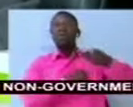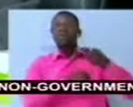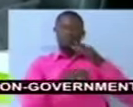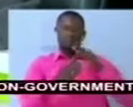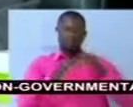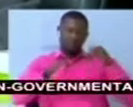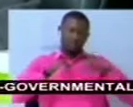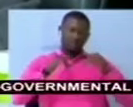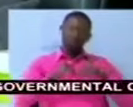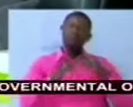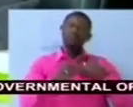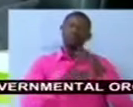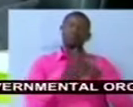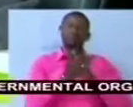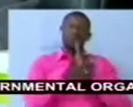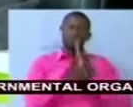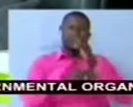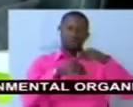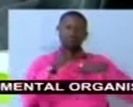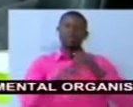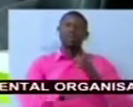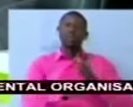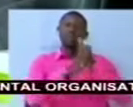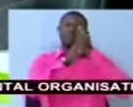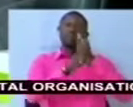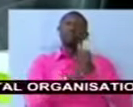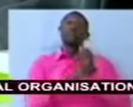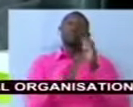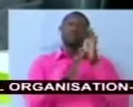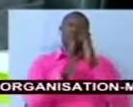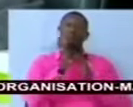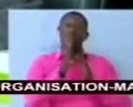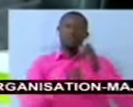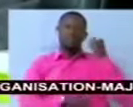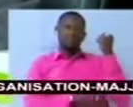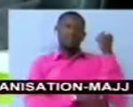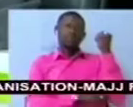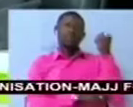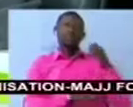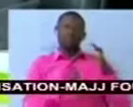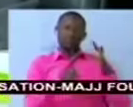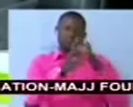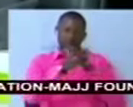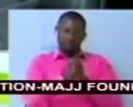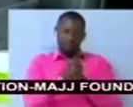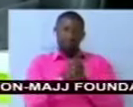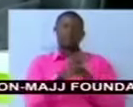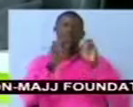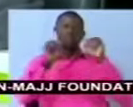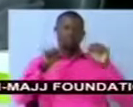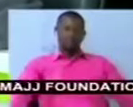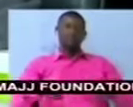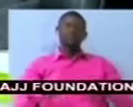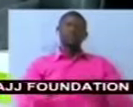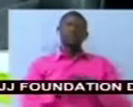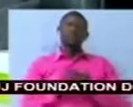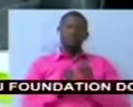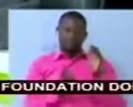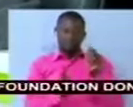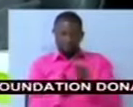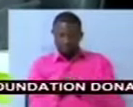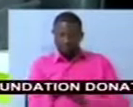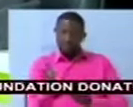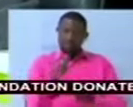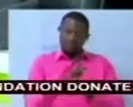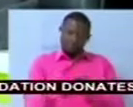ask that you shall grant by your Holy Spirit's power that reconciliation will be possible, that reparations will